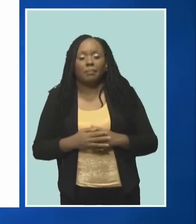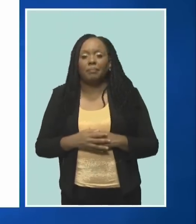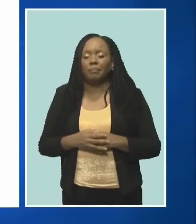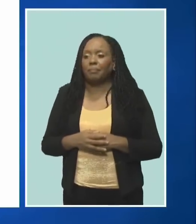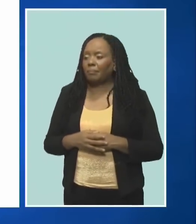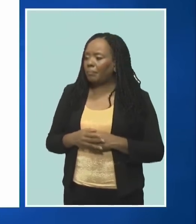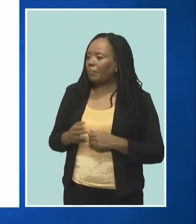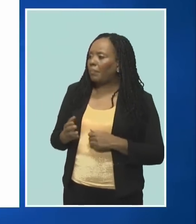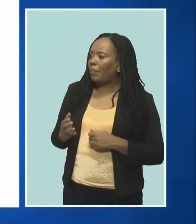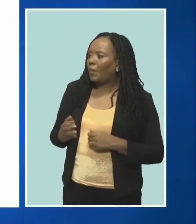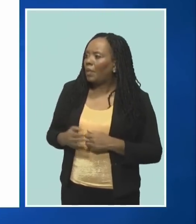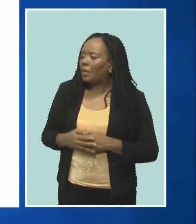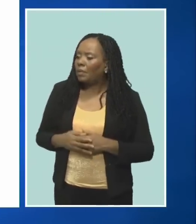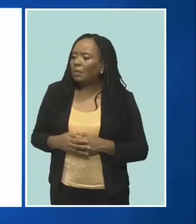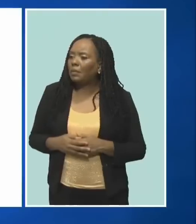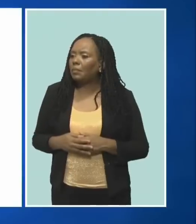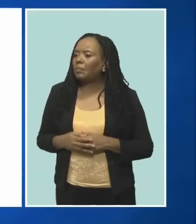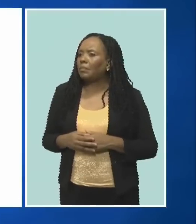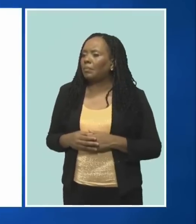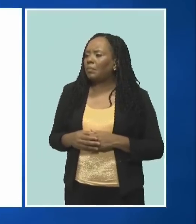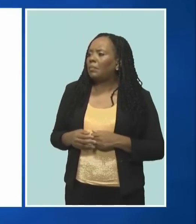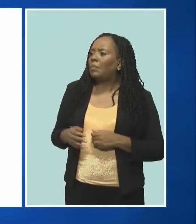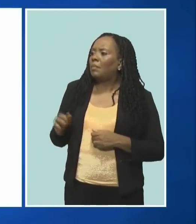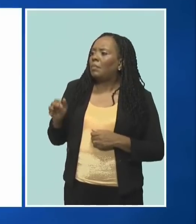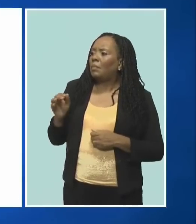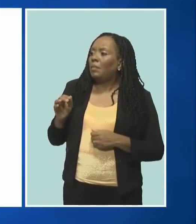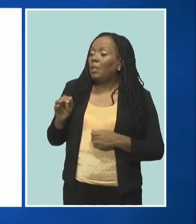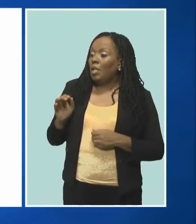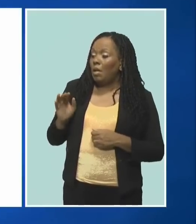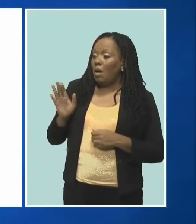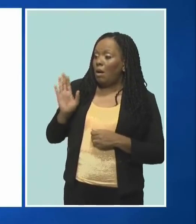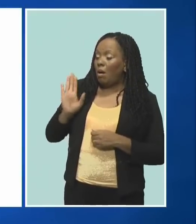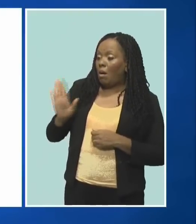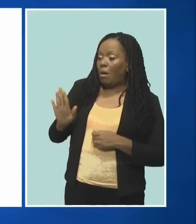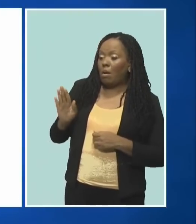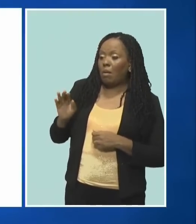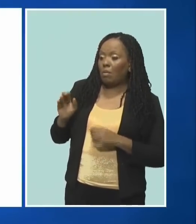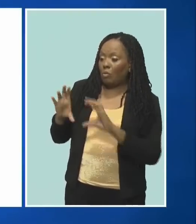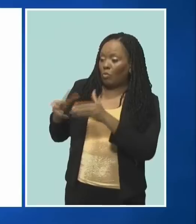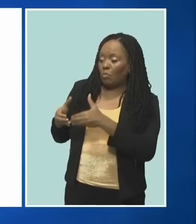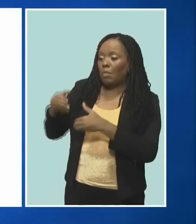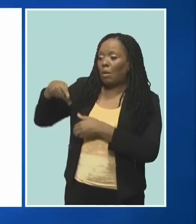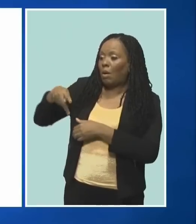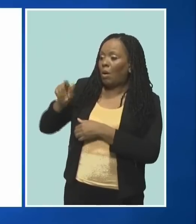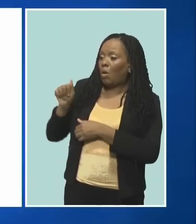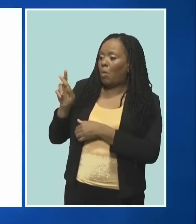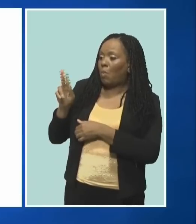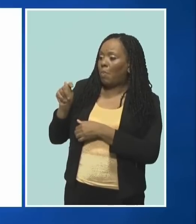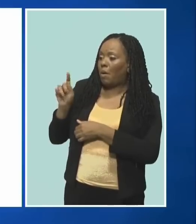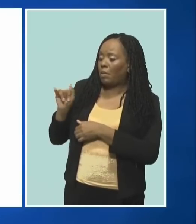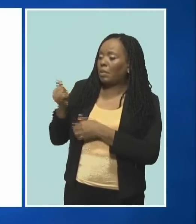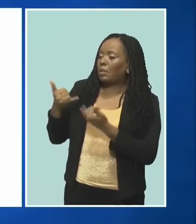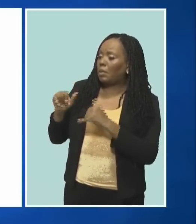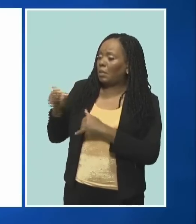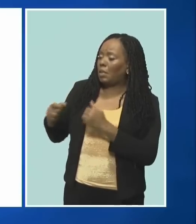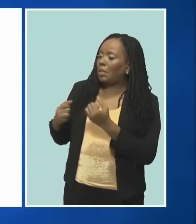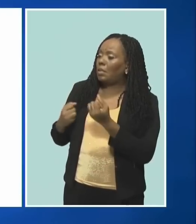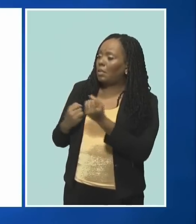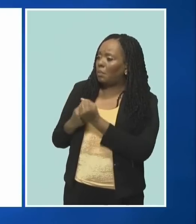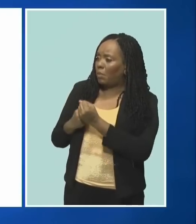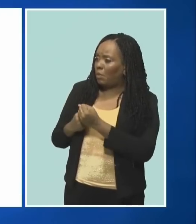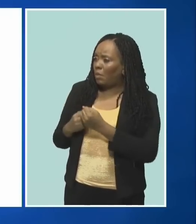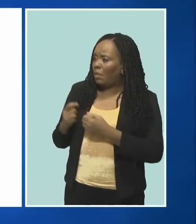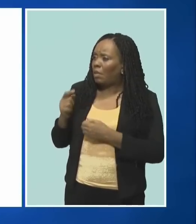has to be endorsed, though, by her party. Do you think that to be a possibility? And if so, what challenges do you see within her party that would prevent her